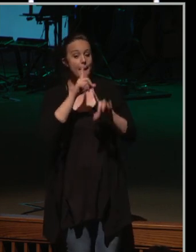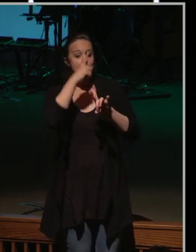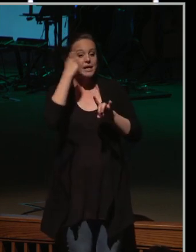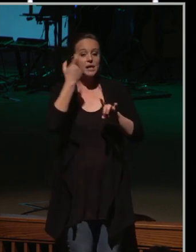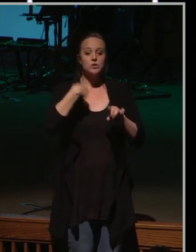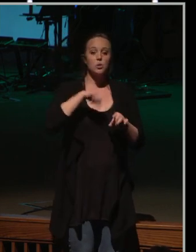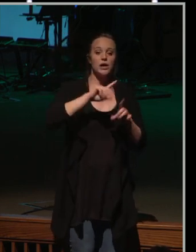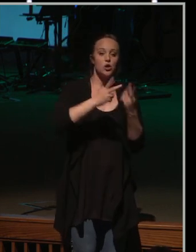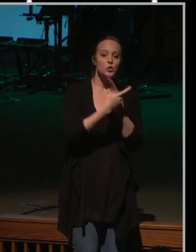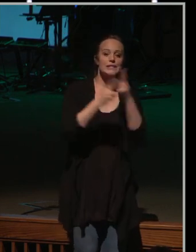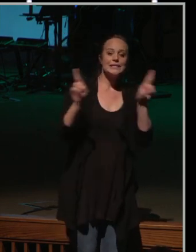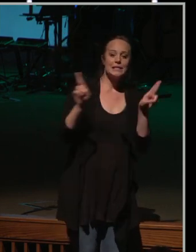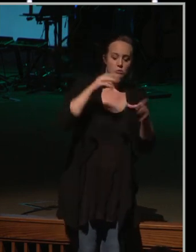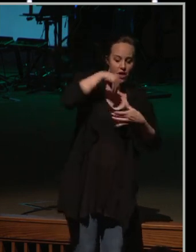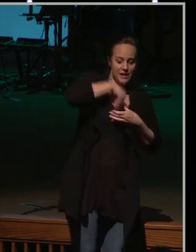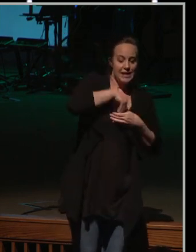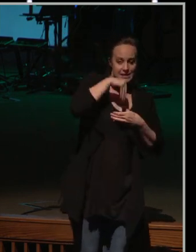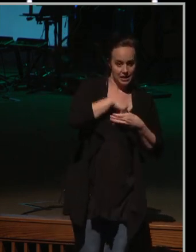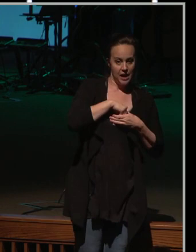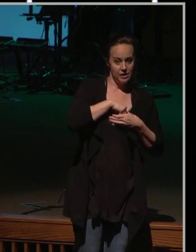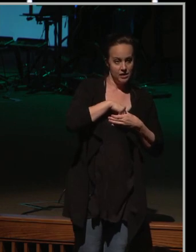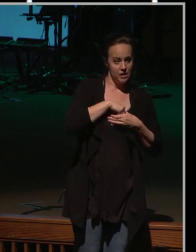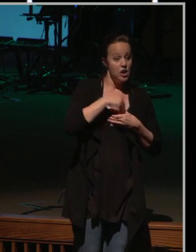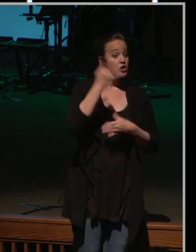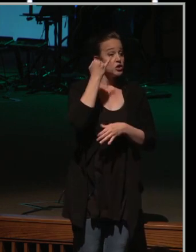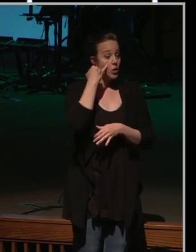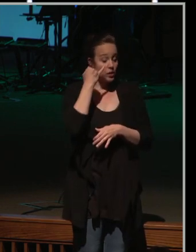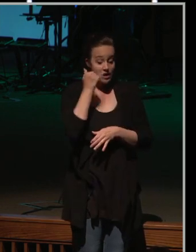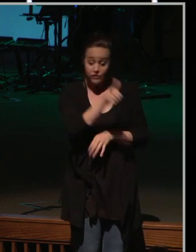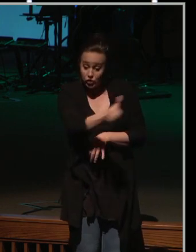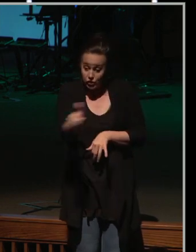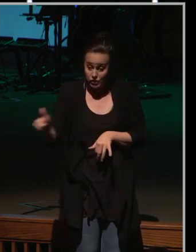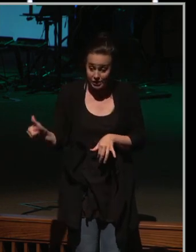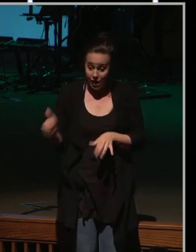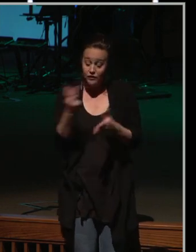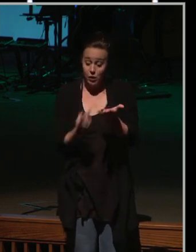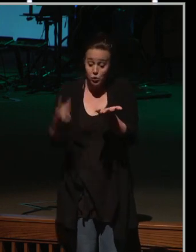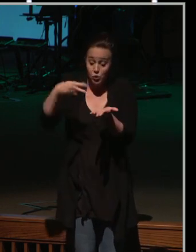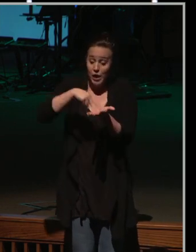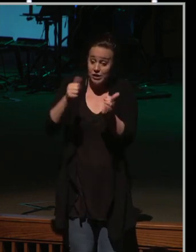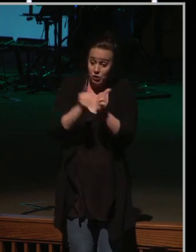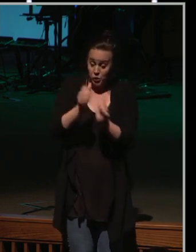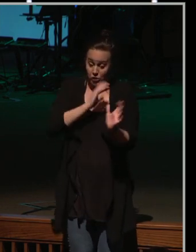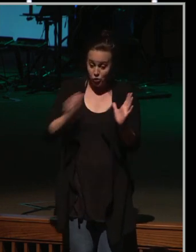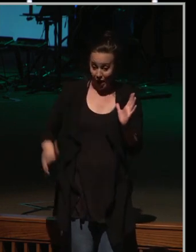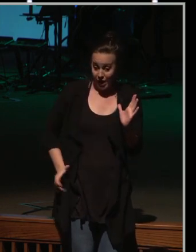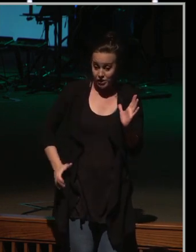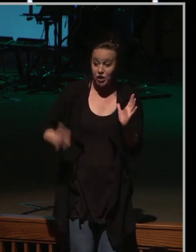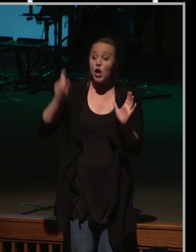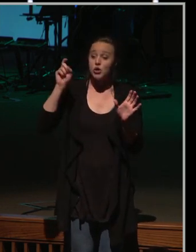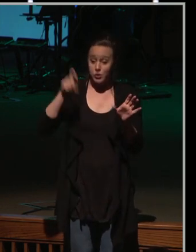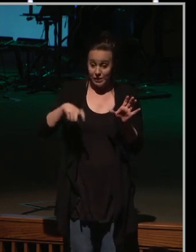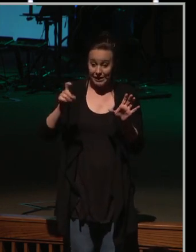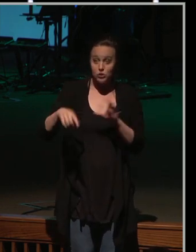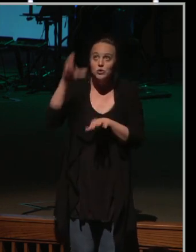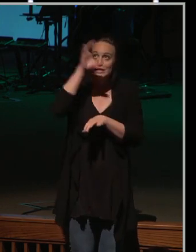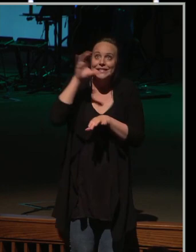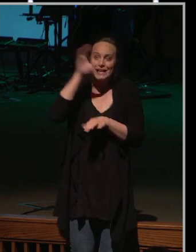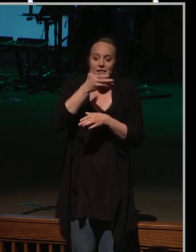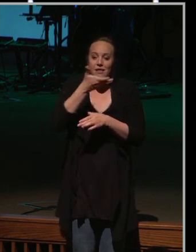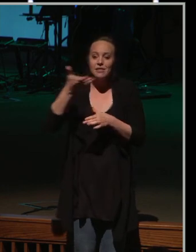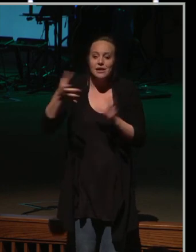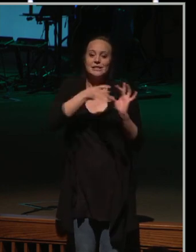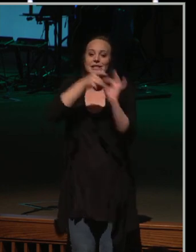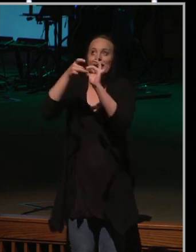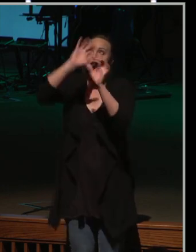And so Paul tells them, if then you have been raised with Christ, seek the things that are above, where Christ is seated at the right hand of God. Seated at the